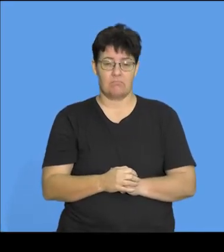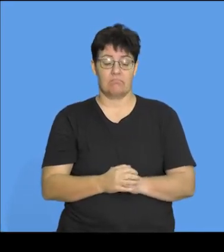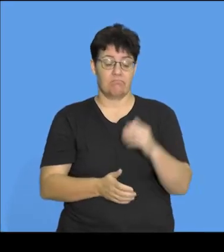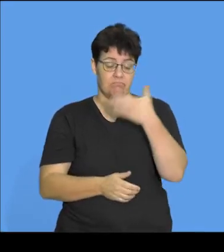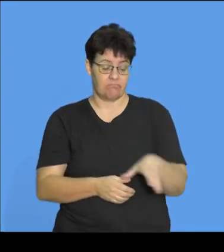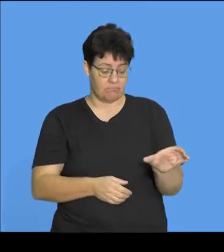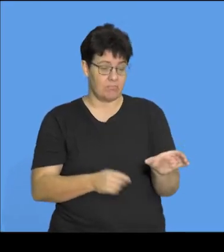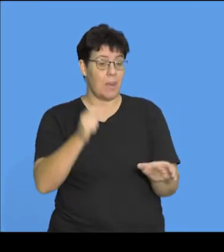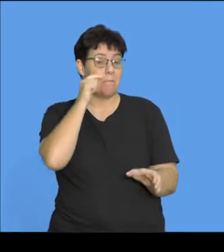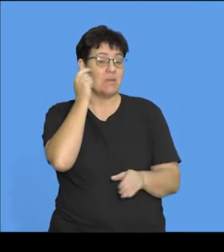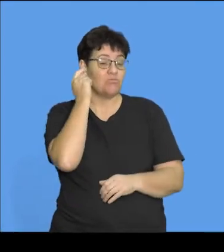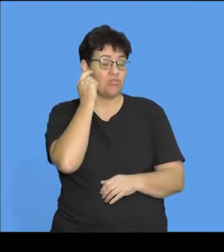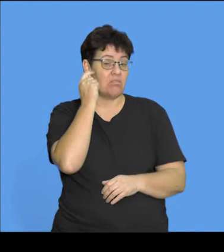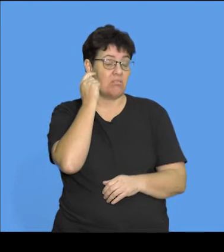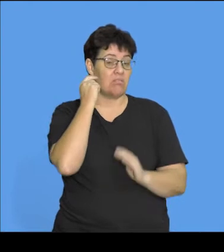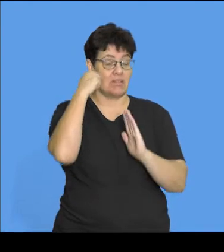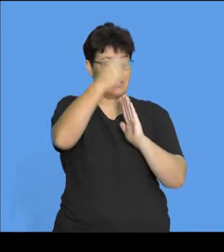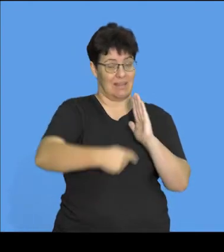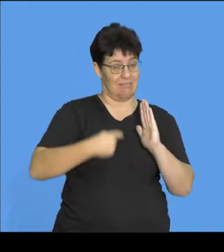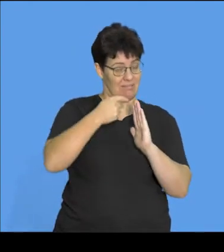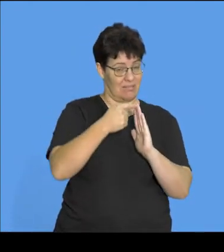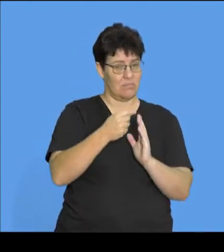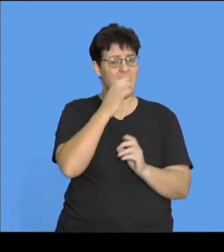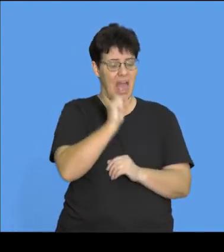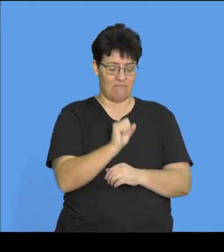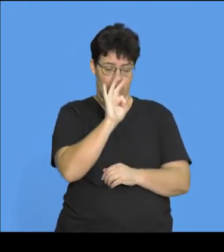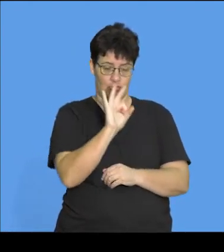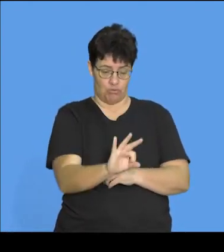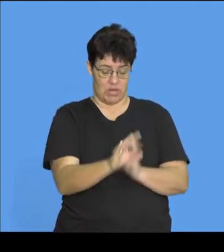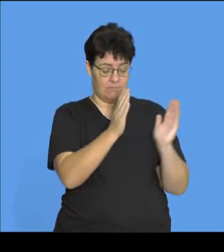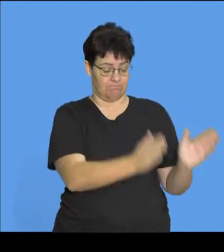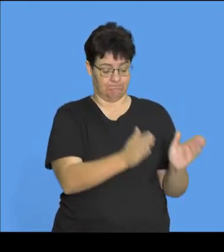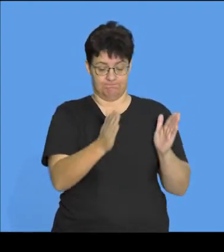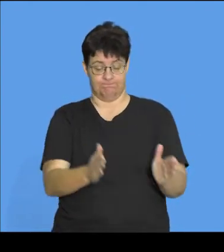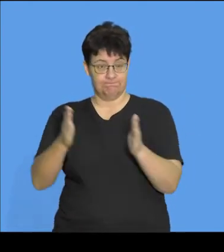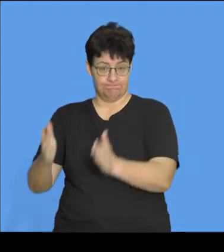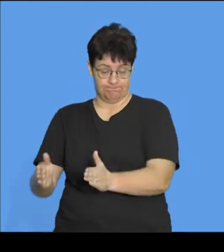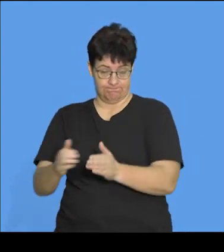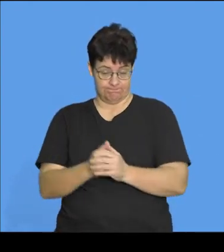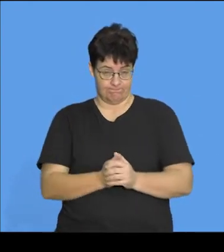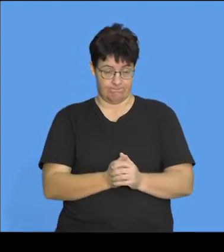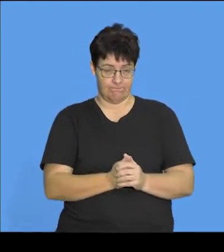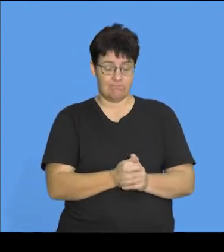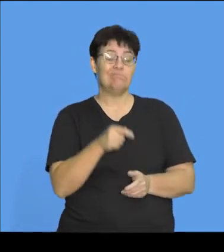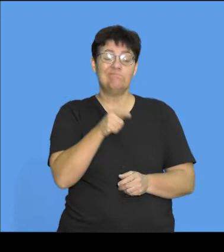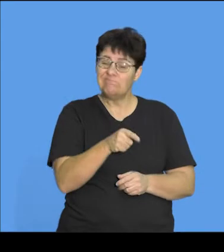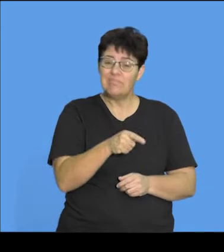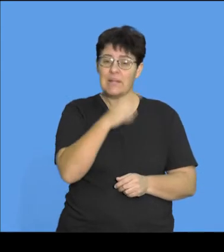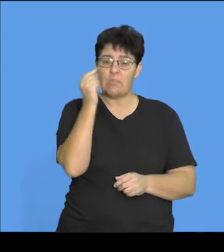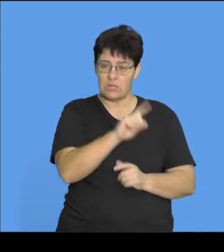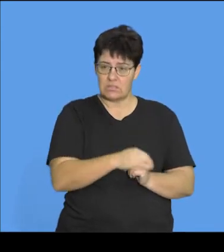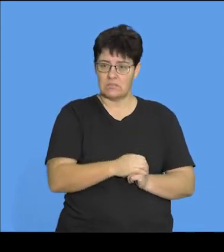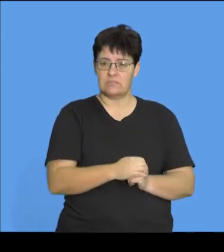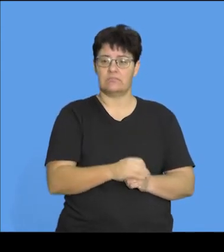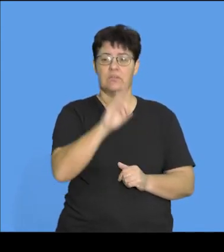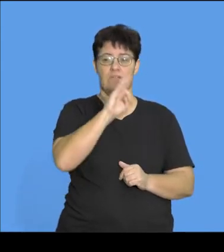look at the menstrual cycle, we would see that there are 3 phases in the menstrual cycle. And these can be called the